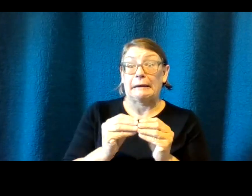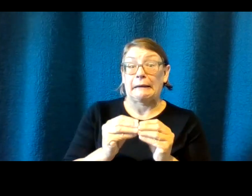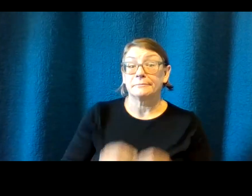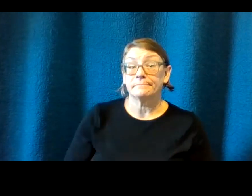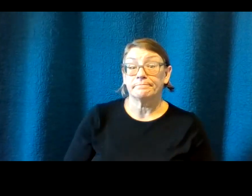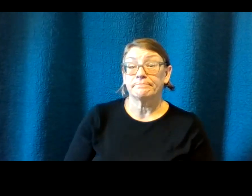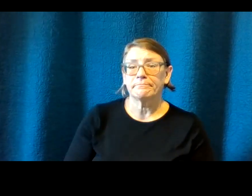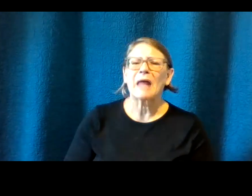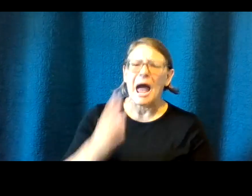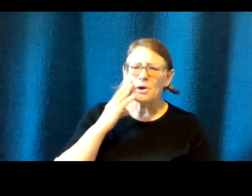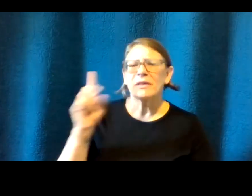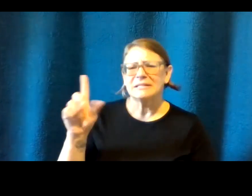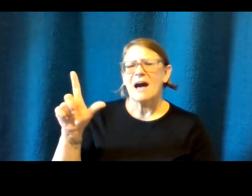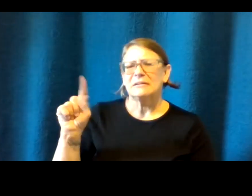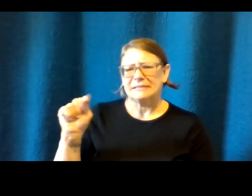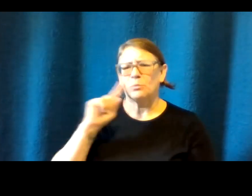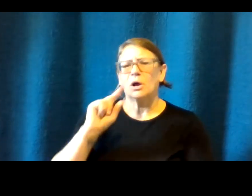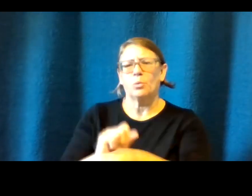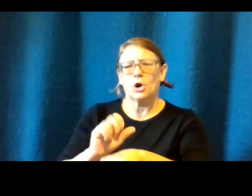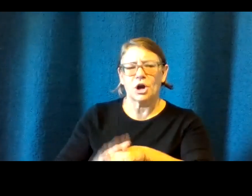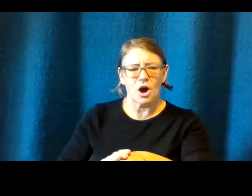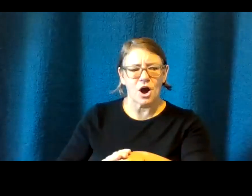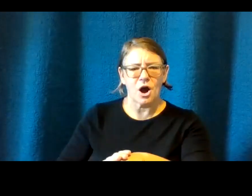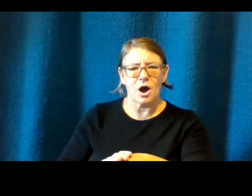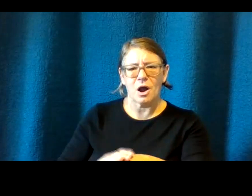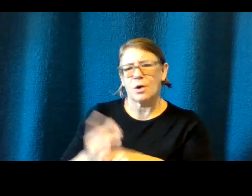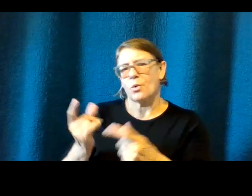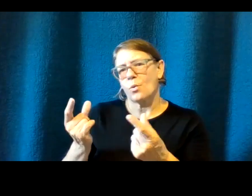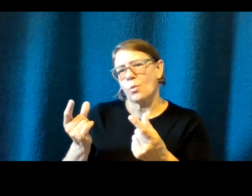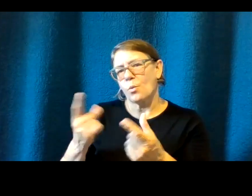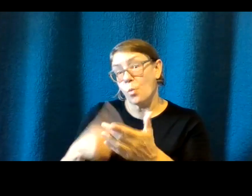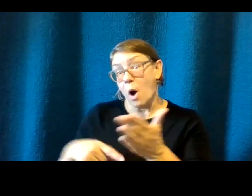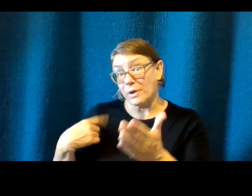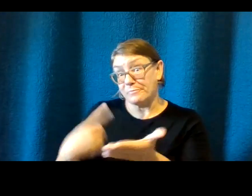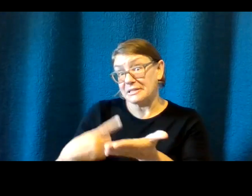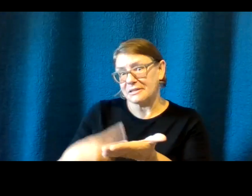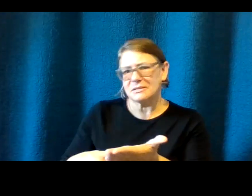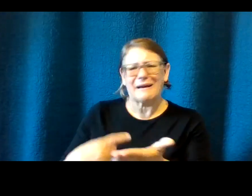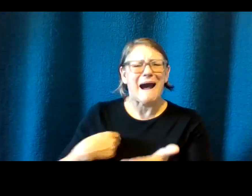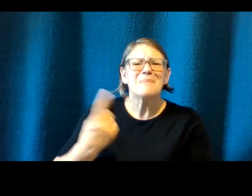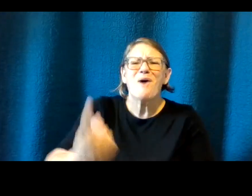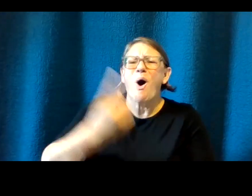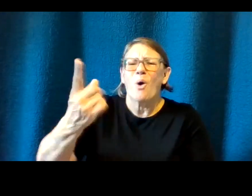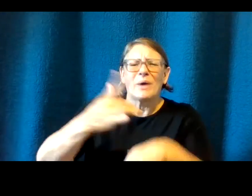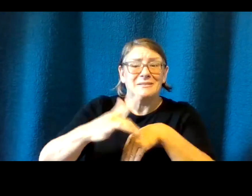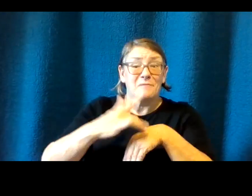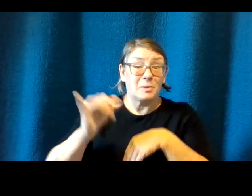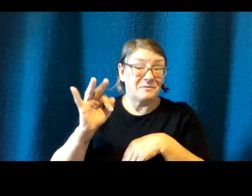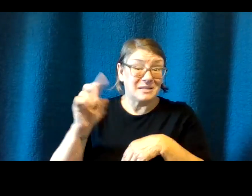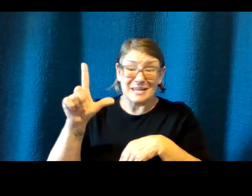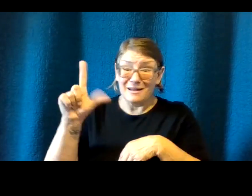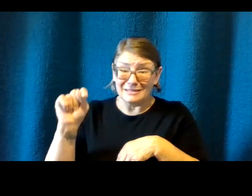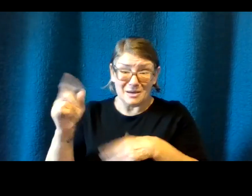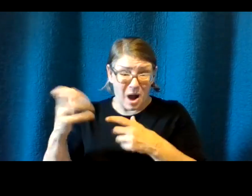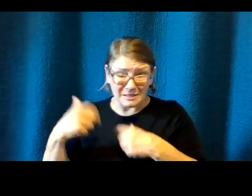know the DLT is going to be working on what we've been discussing. And again, I'm always available if the DLT wants me, and I know Ernest